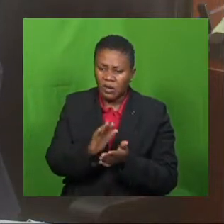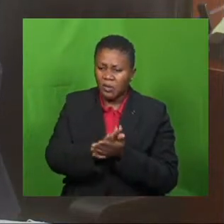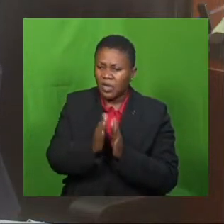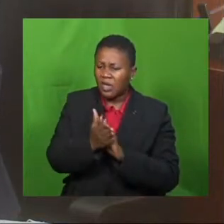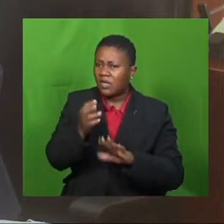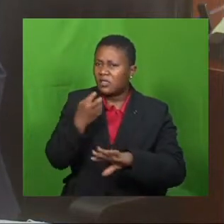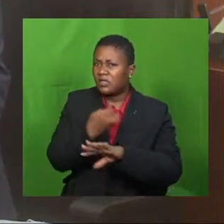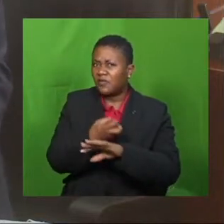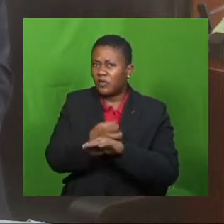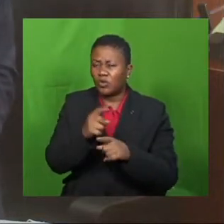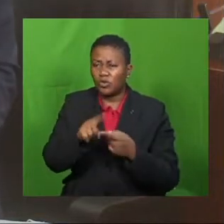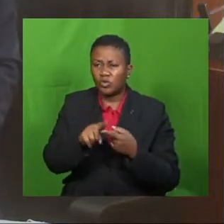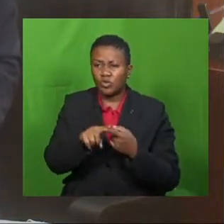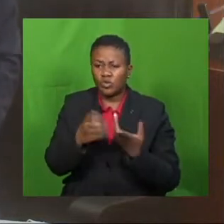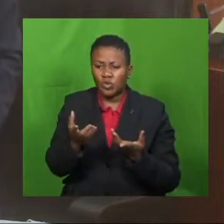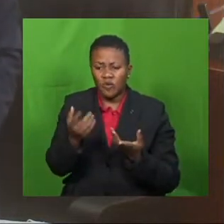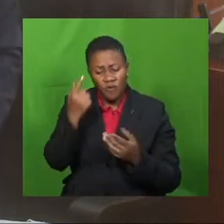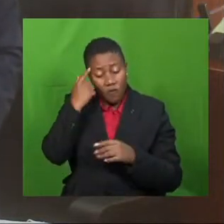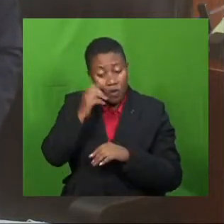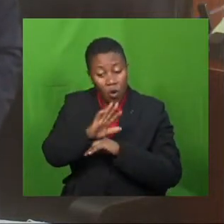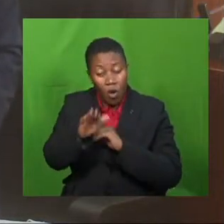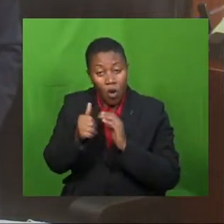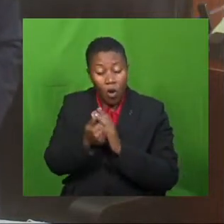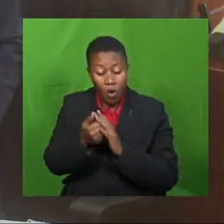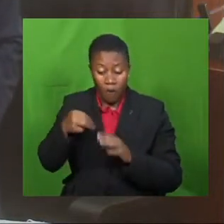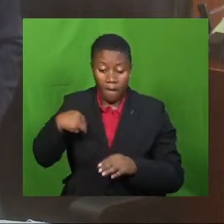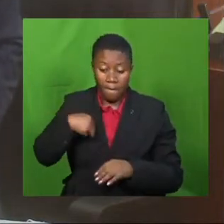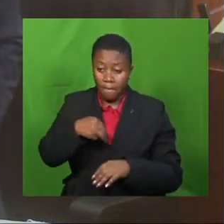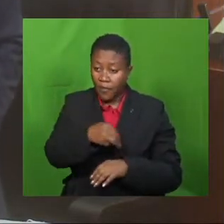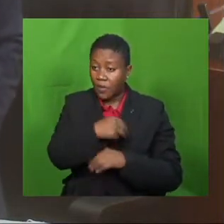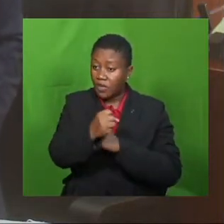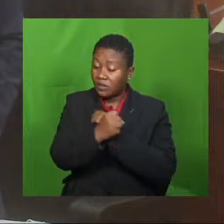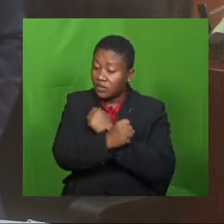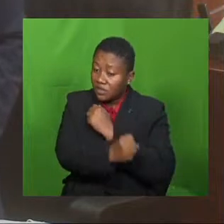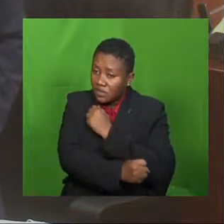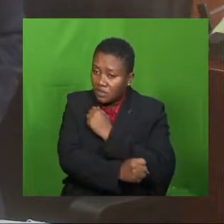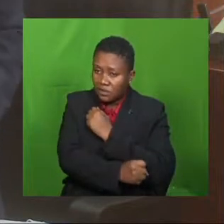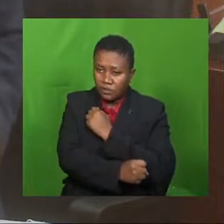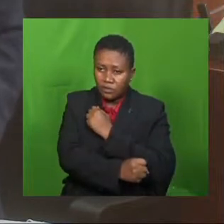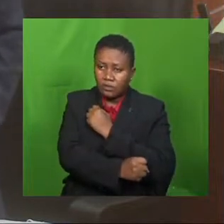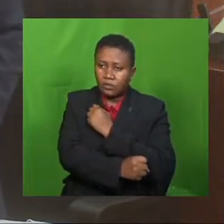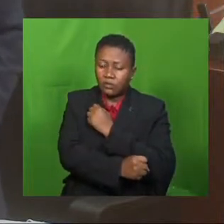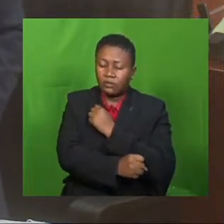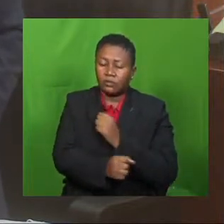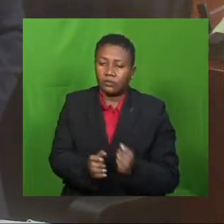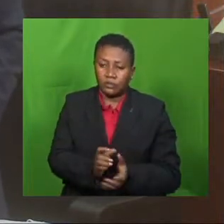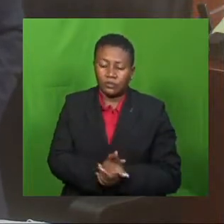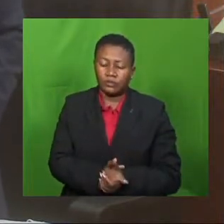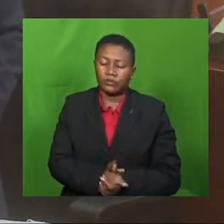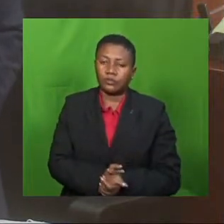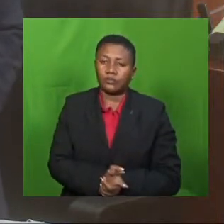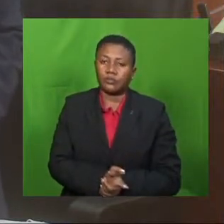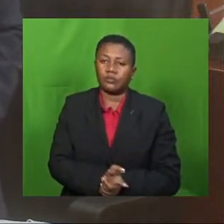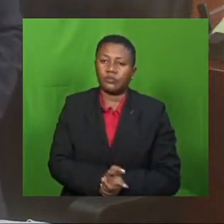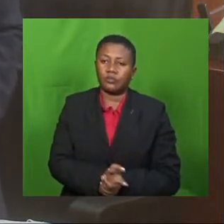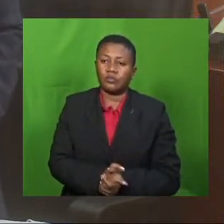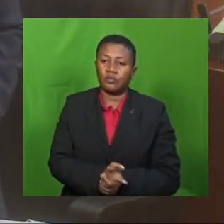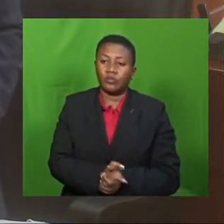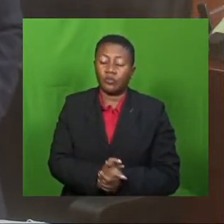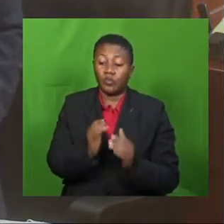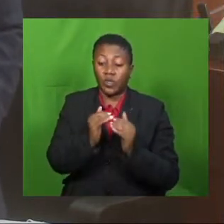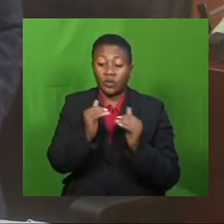broad-based gains for all member states, given the considerable variations and size of the economies, the level of